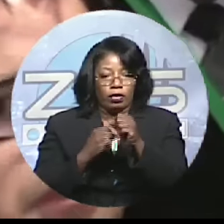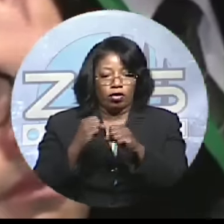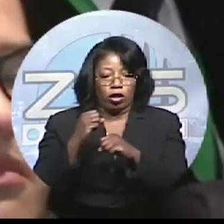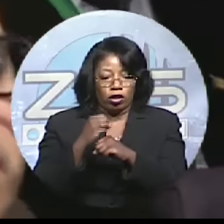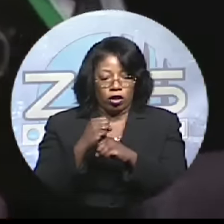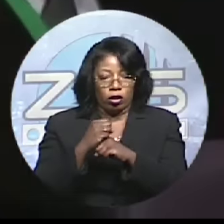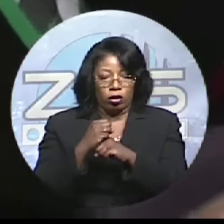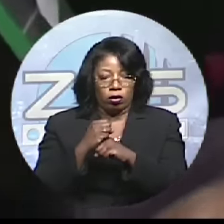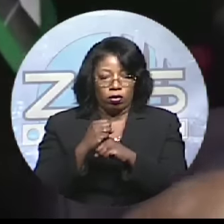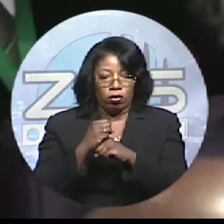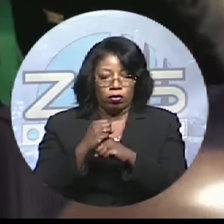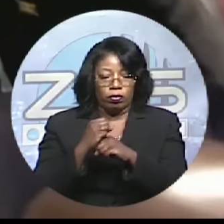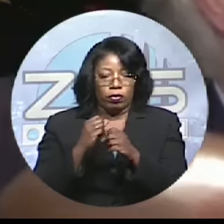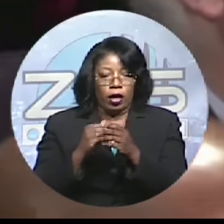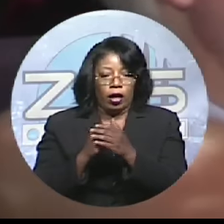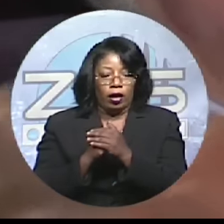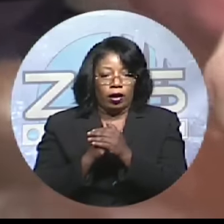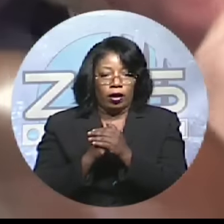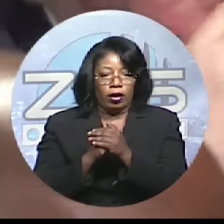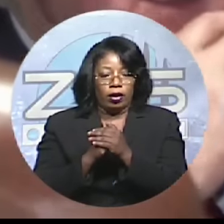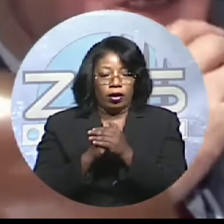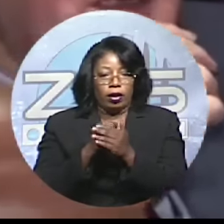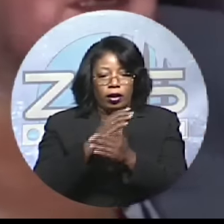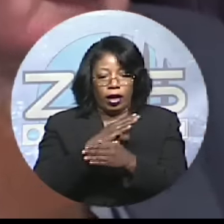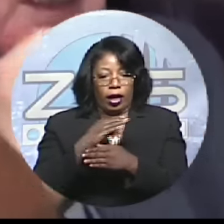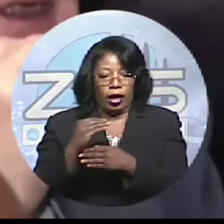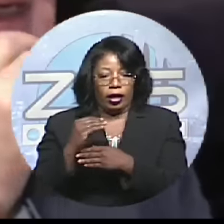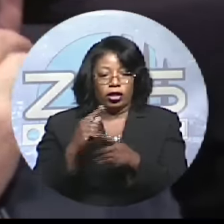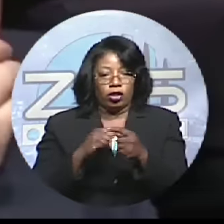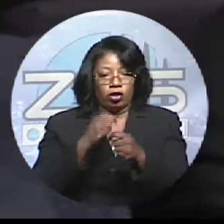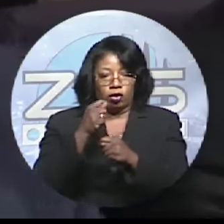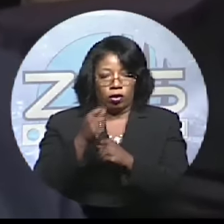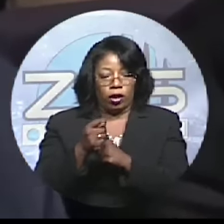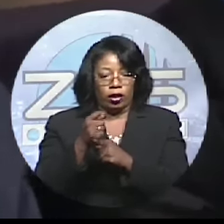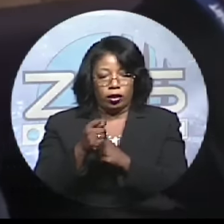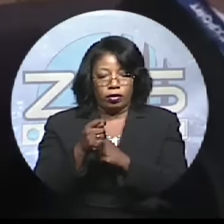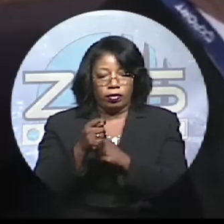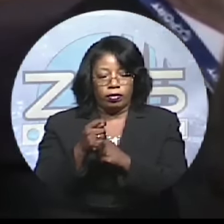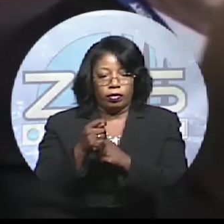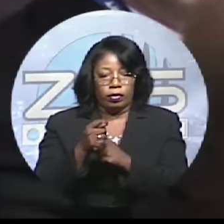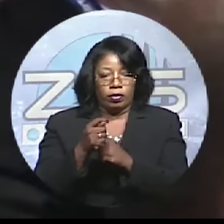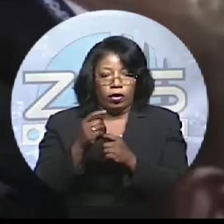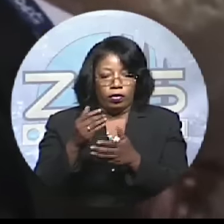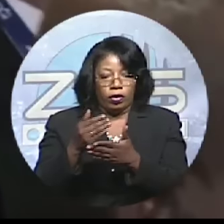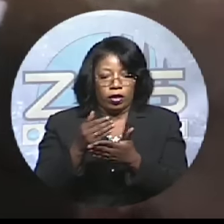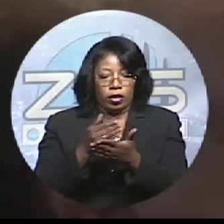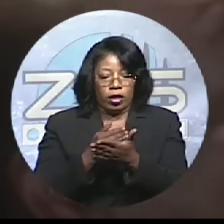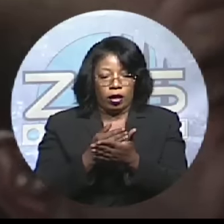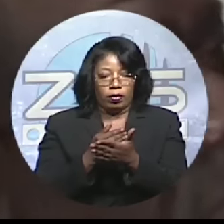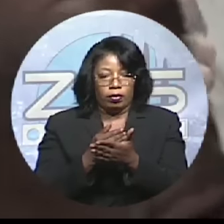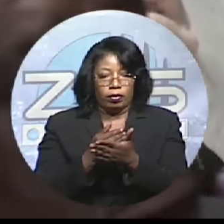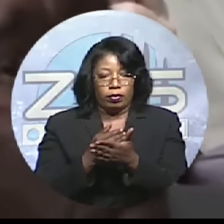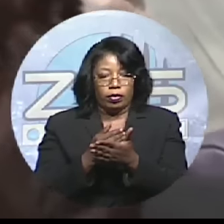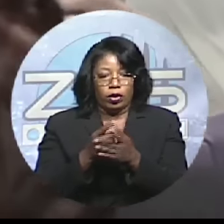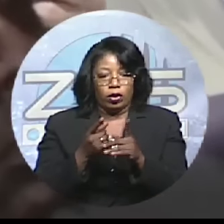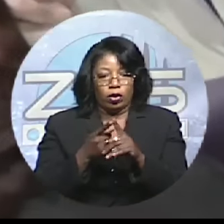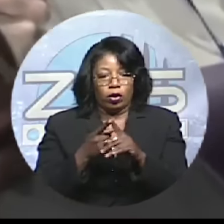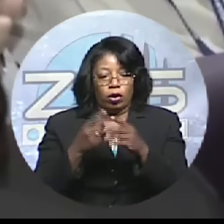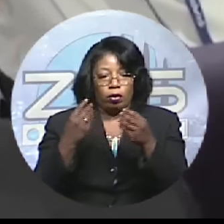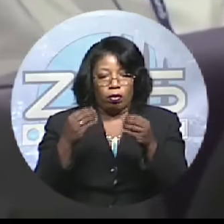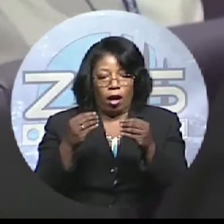robust investment incentive frameworks, and trade facilitation with some preferential access to